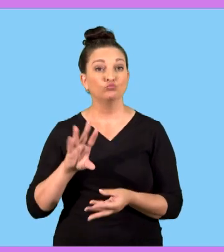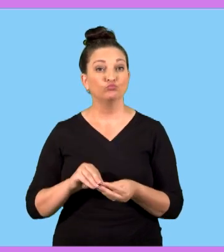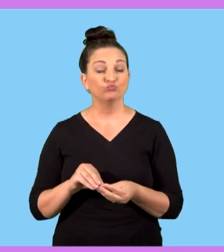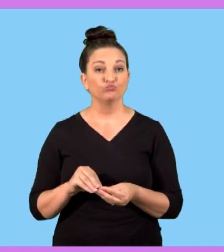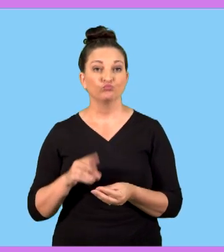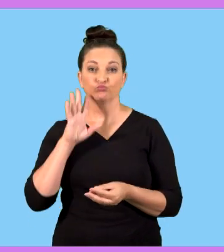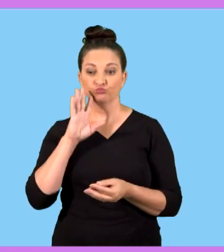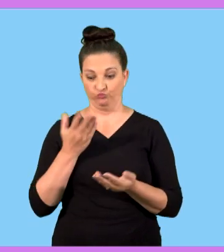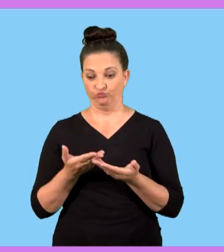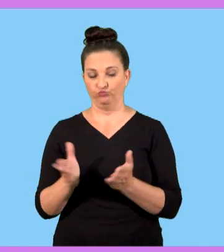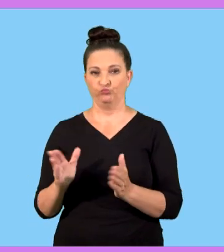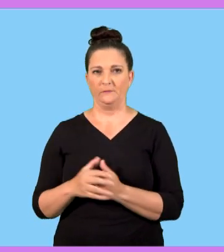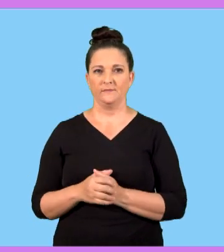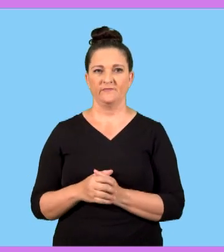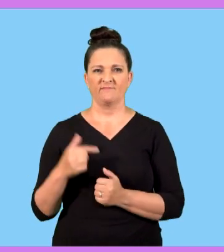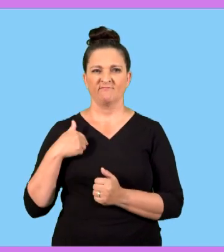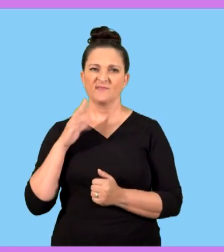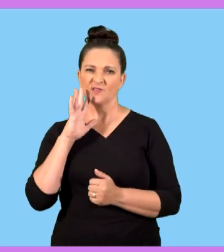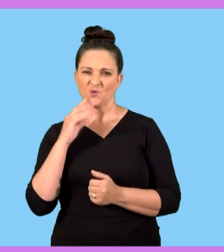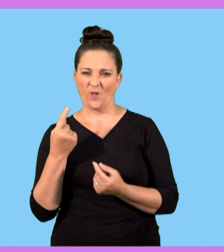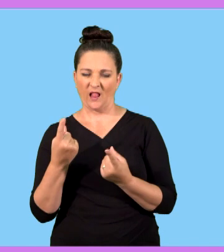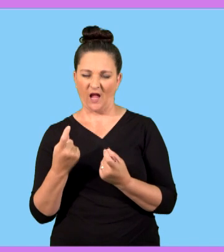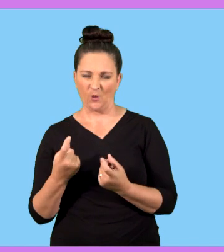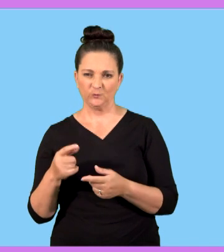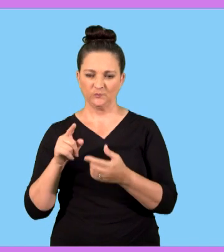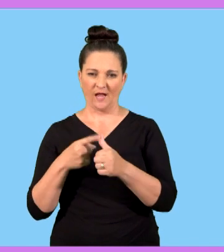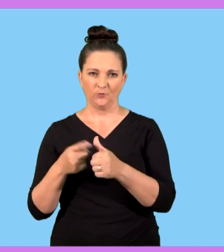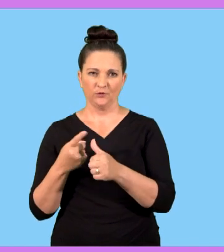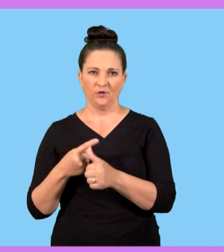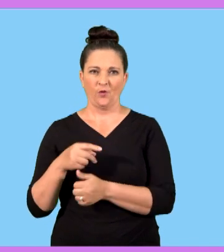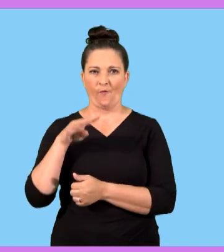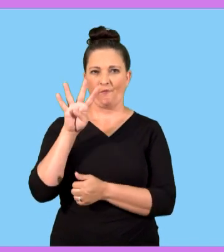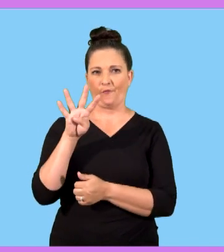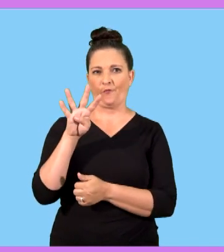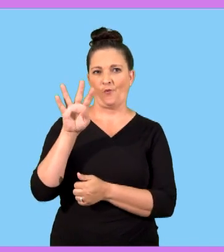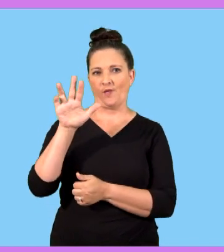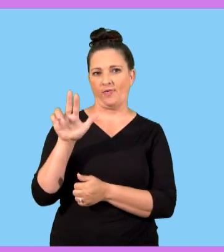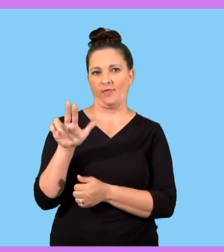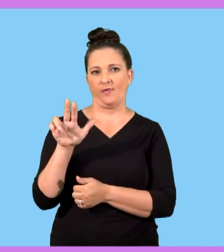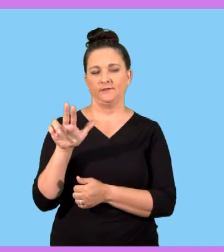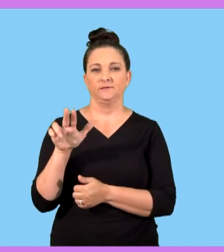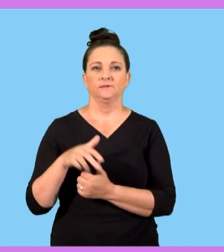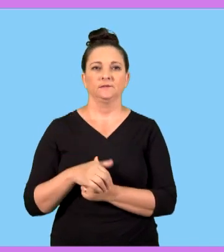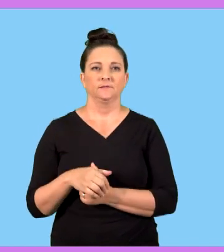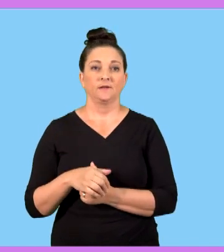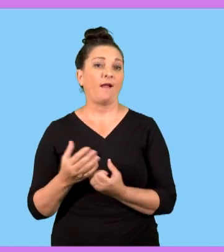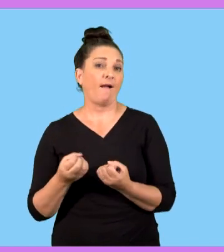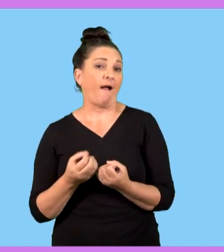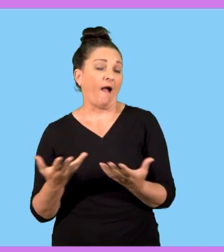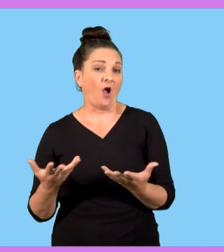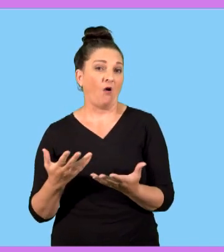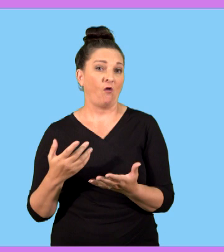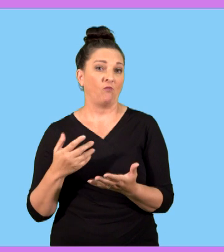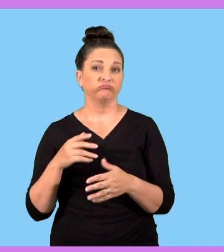seats will be on this side. So I will quickly count. It's 4, 8. And guys, how you derive at the answer is entirely up